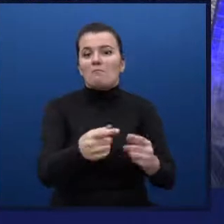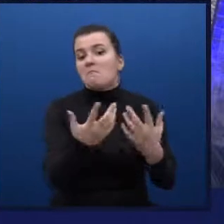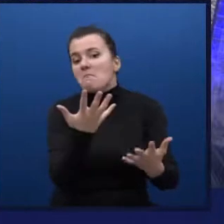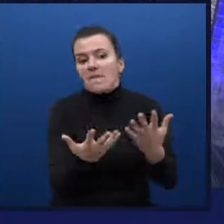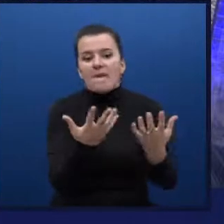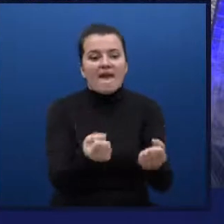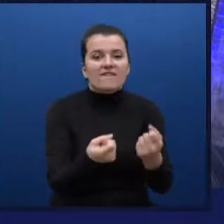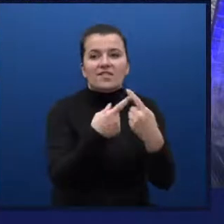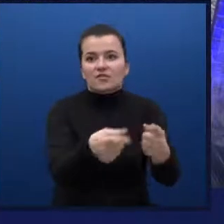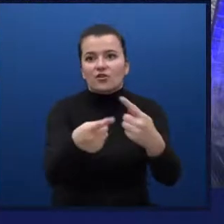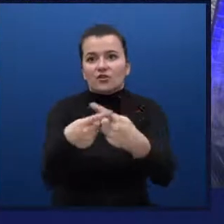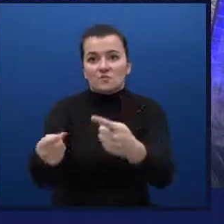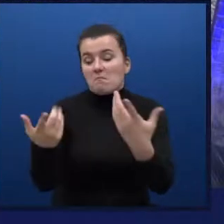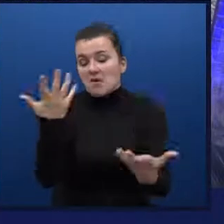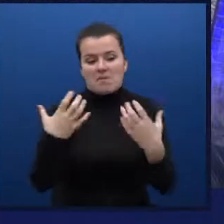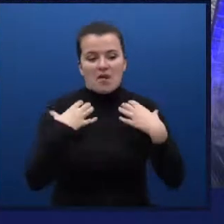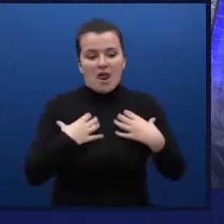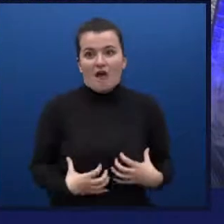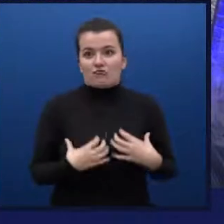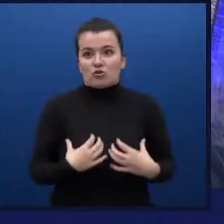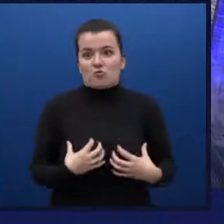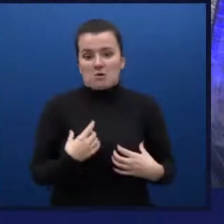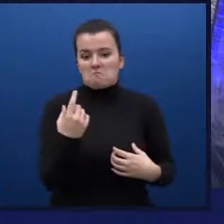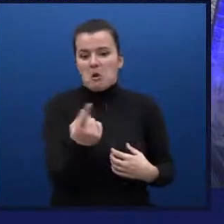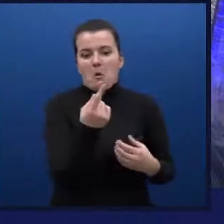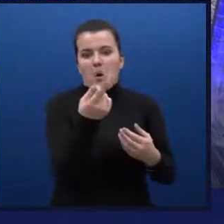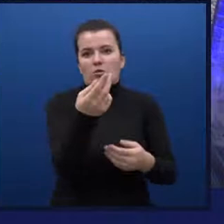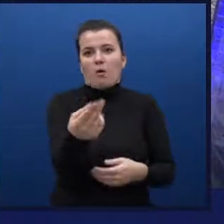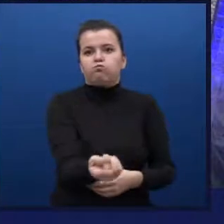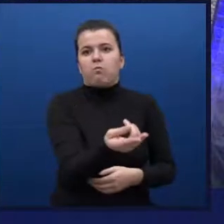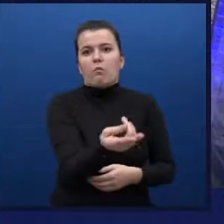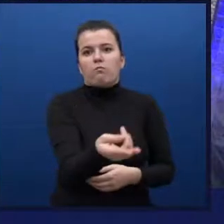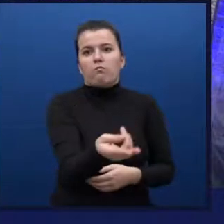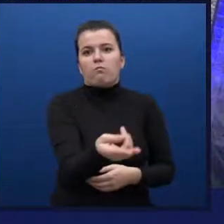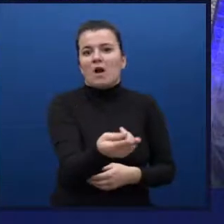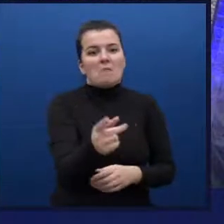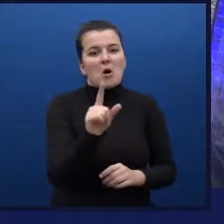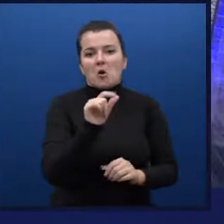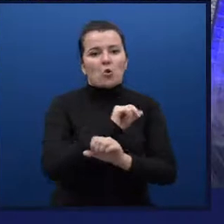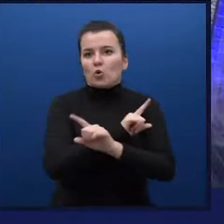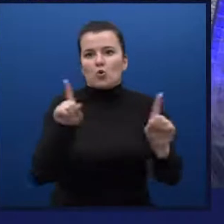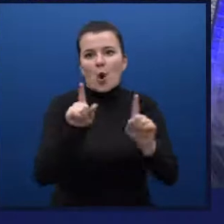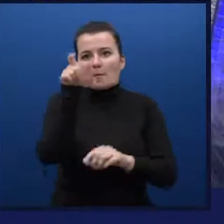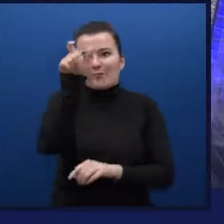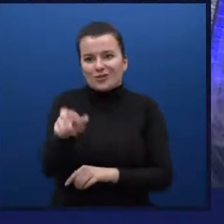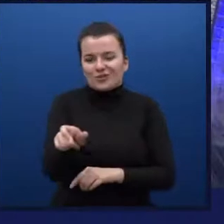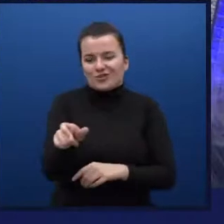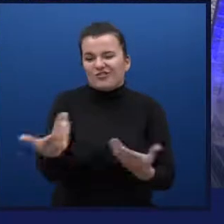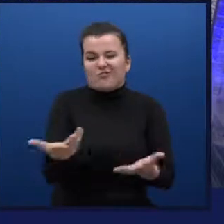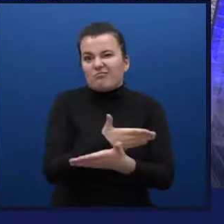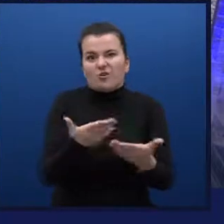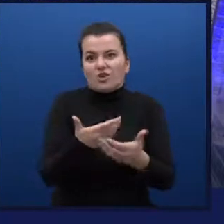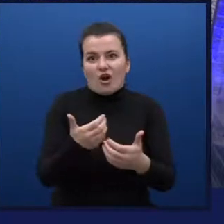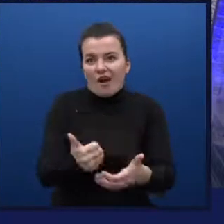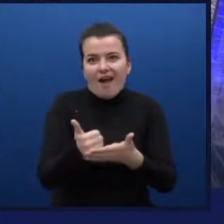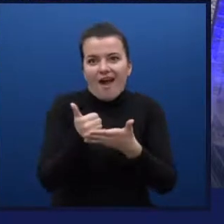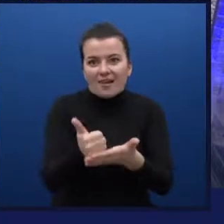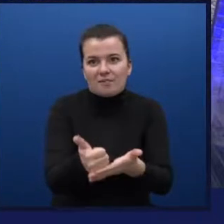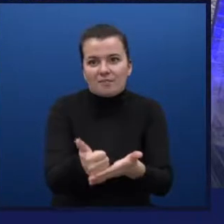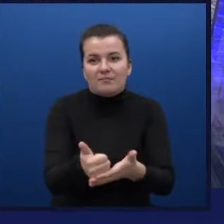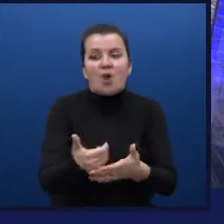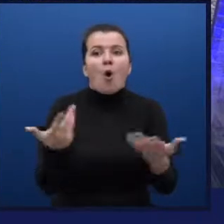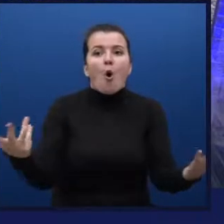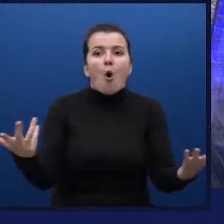an individual even in that life jacket, which is another problem, right? So I've sent out the resources for 4 life jackets that flew off the deck because it was a windy